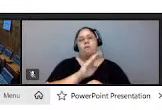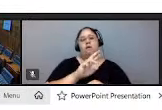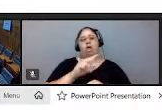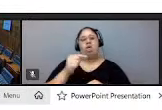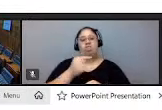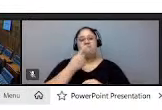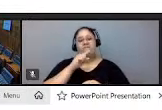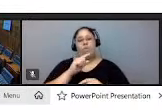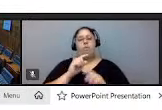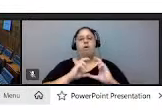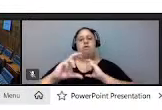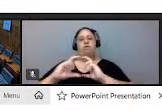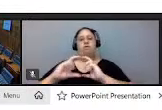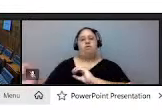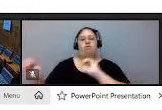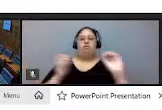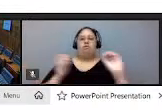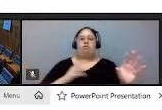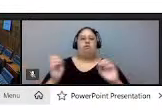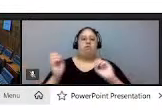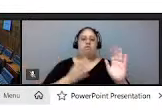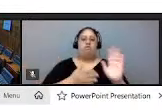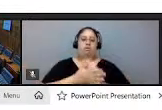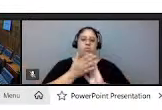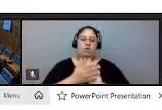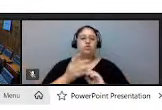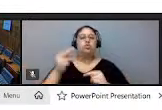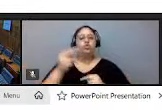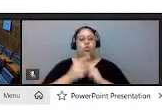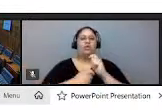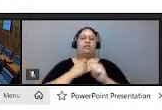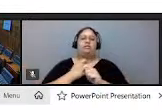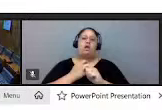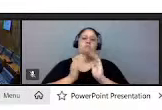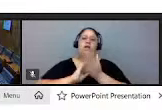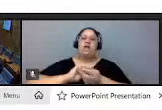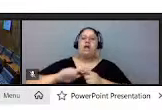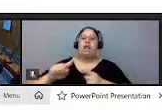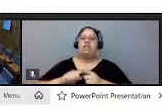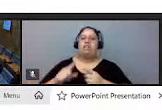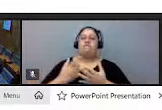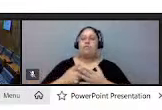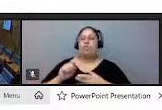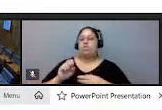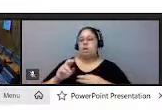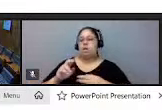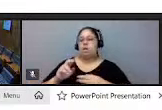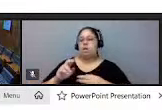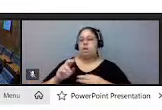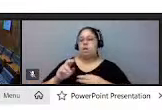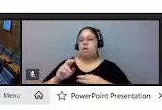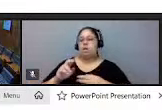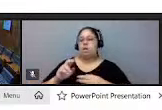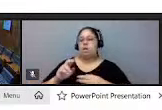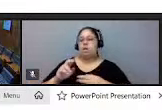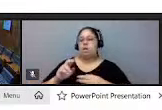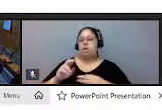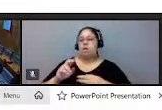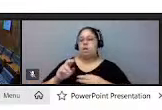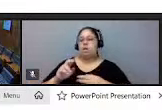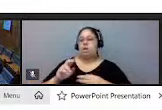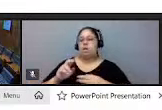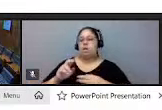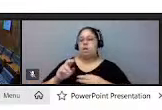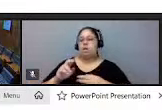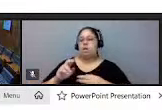operations we know that that is having a short-term lease to one of our terminal operators and the work and there is work